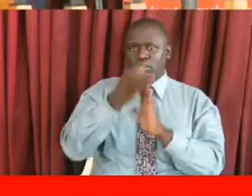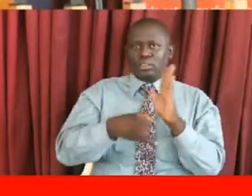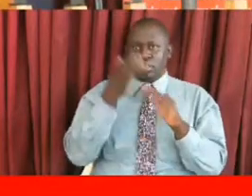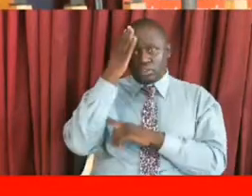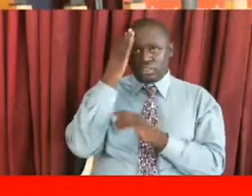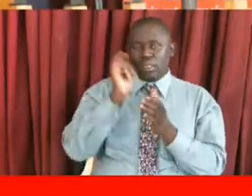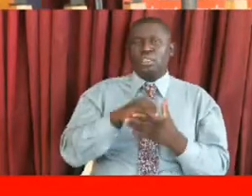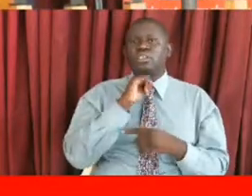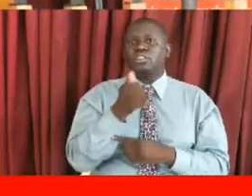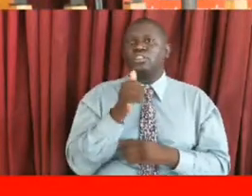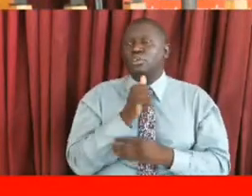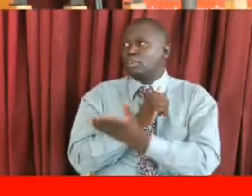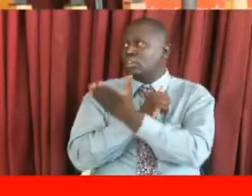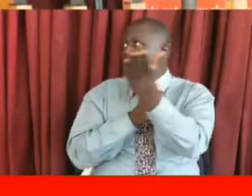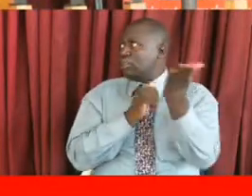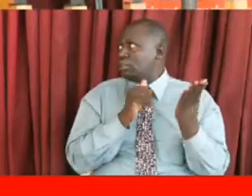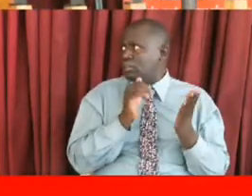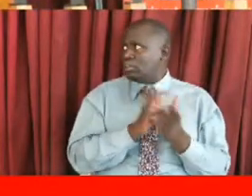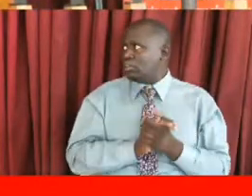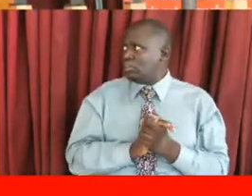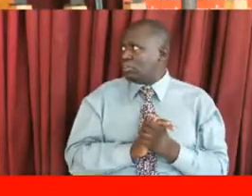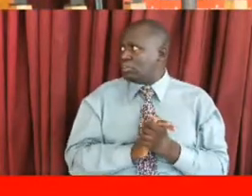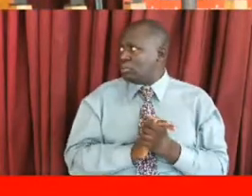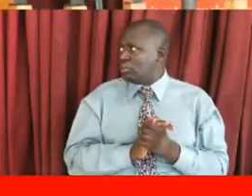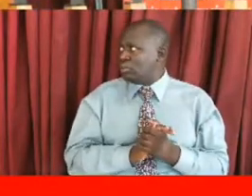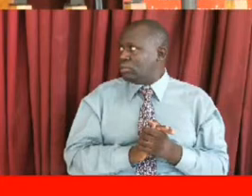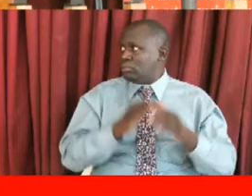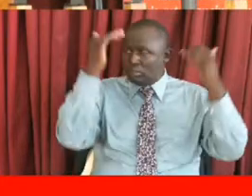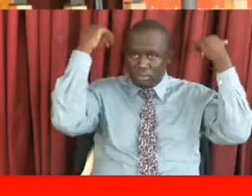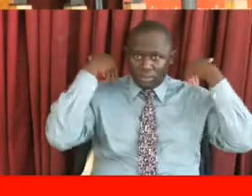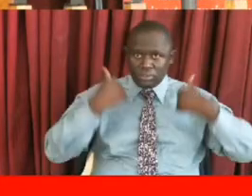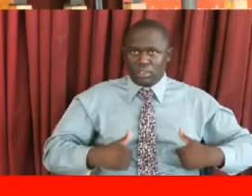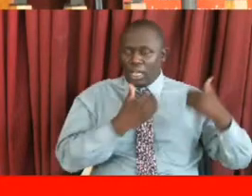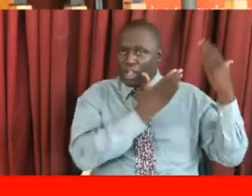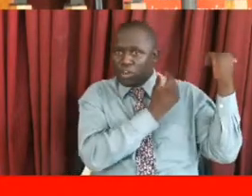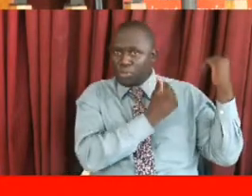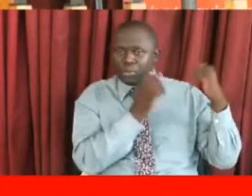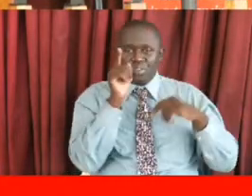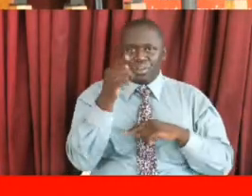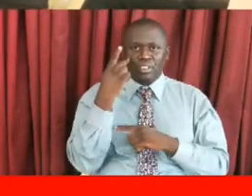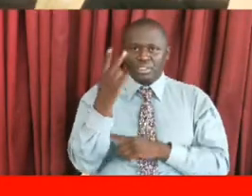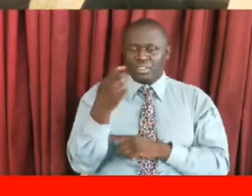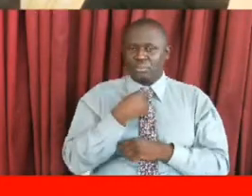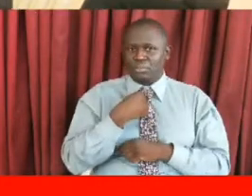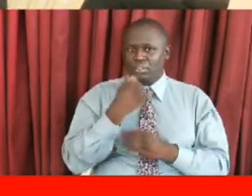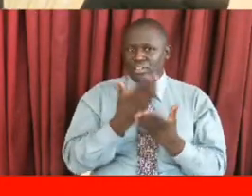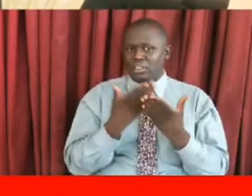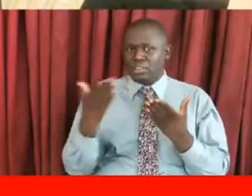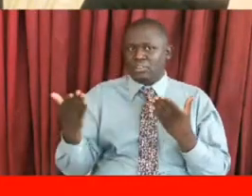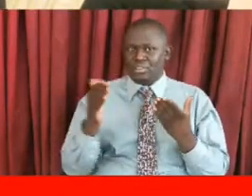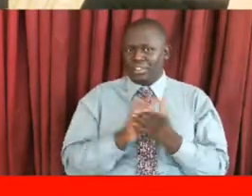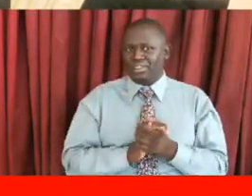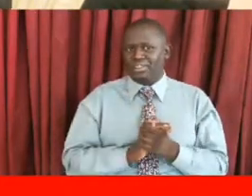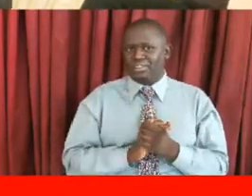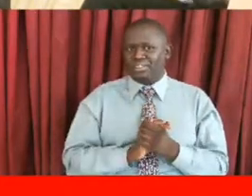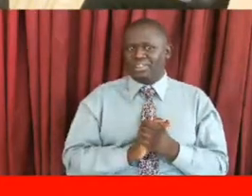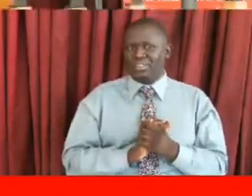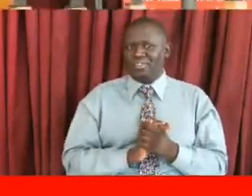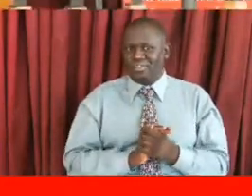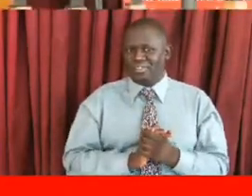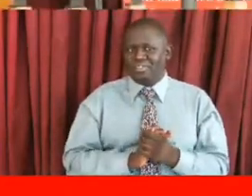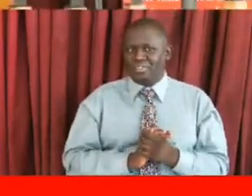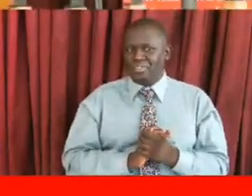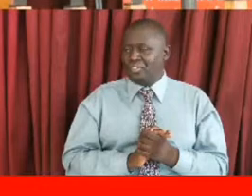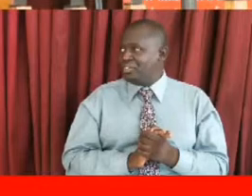there amen hallelujah I hope are you getting me very good